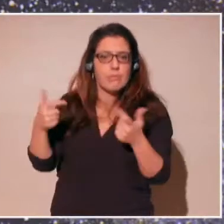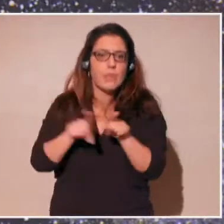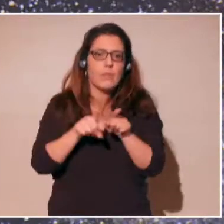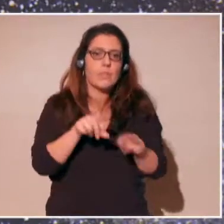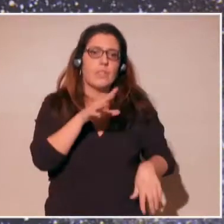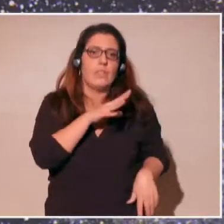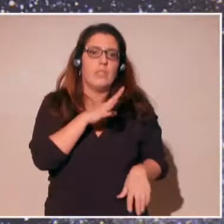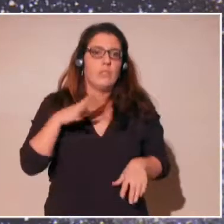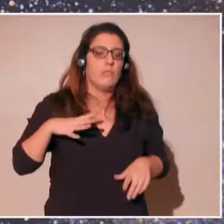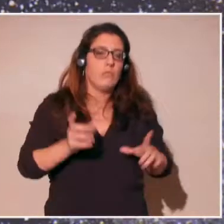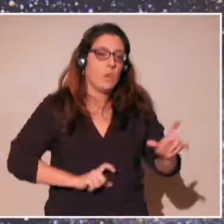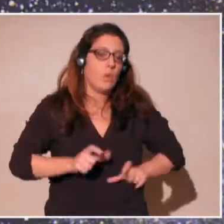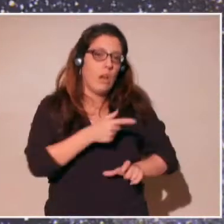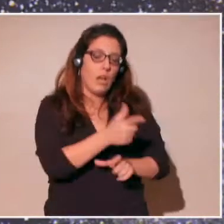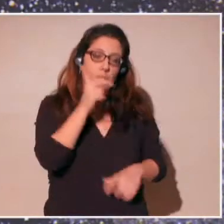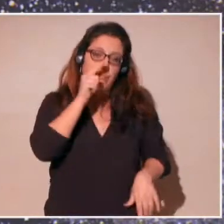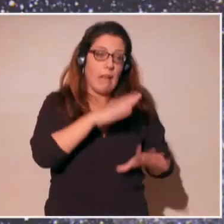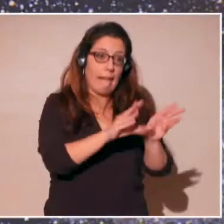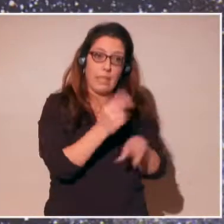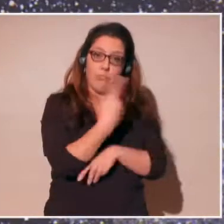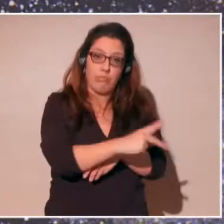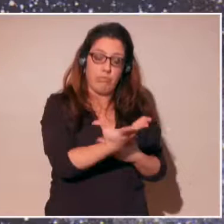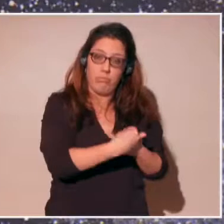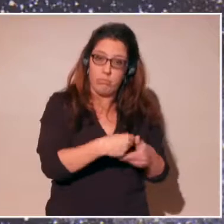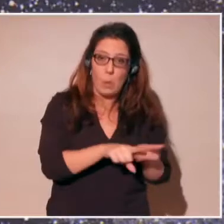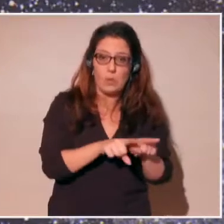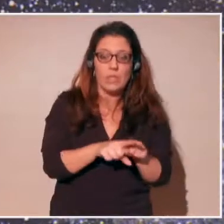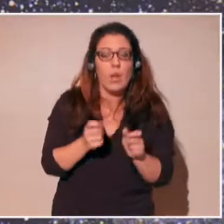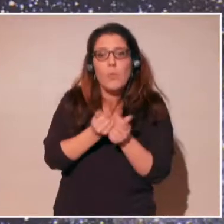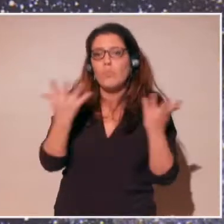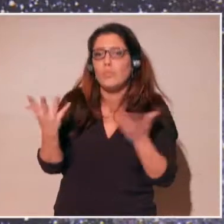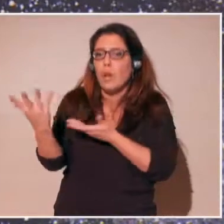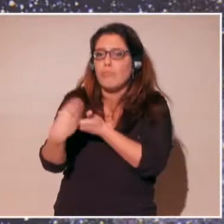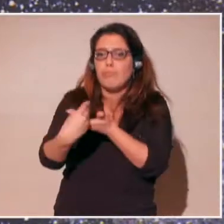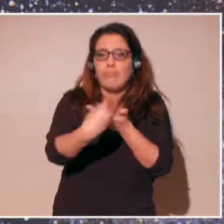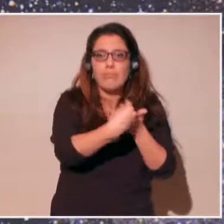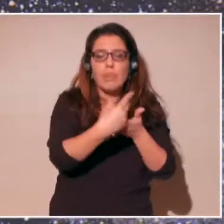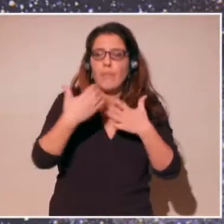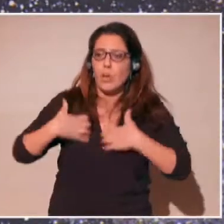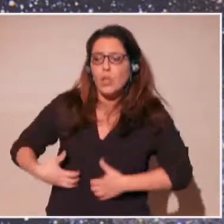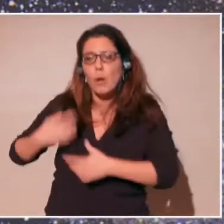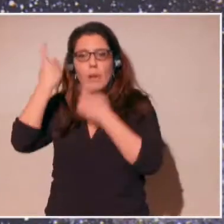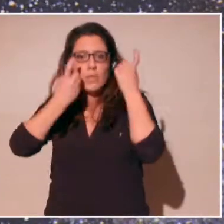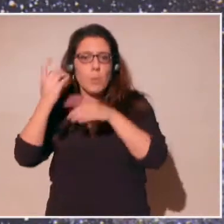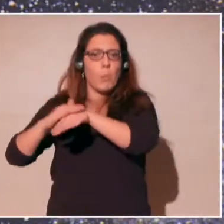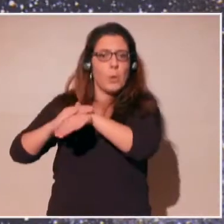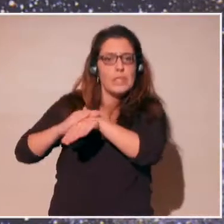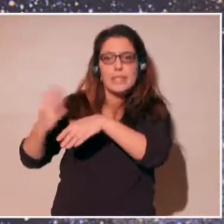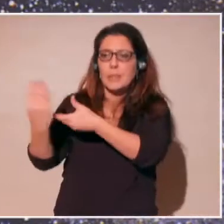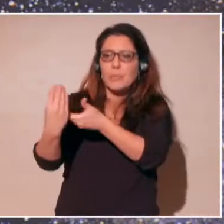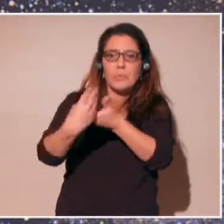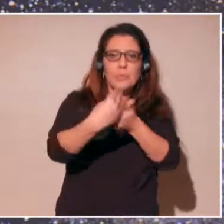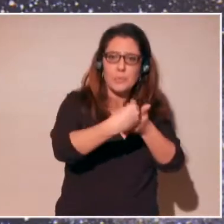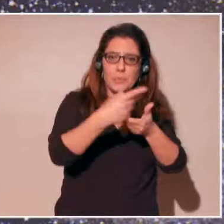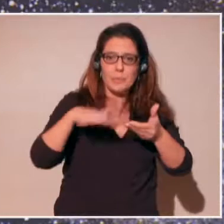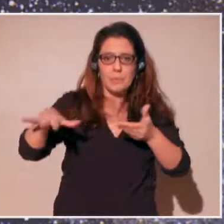huge amount of work done by my colleague and her whole team. And contributions from different think tanks and political think tanks